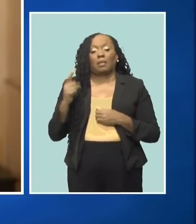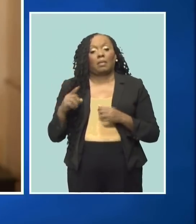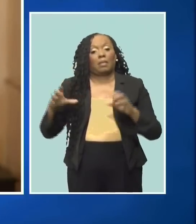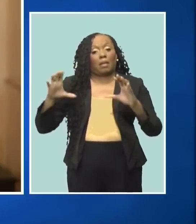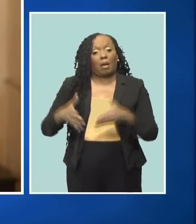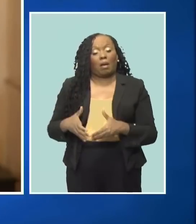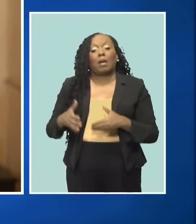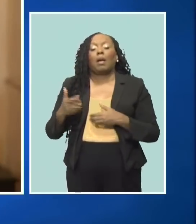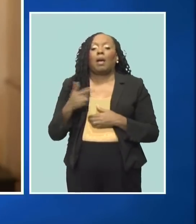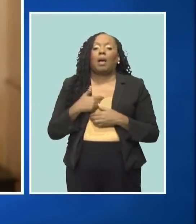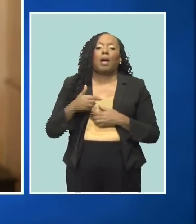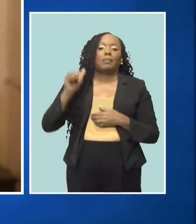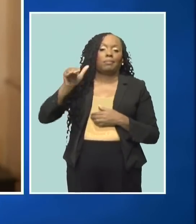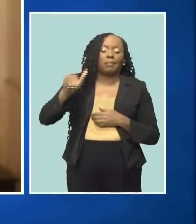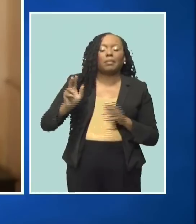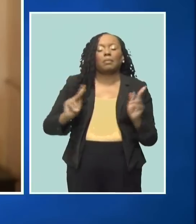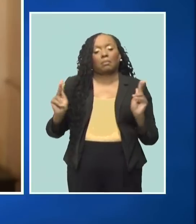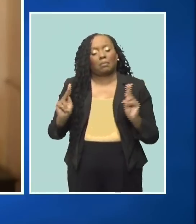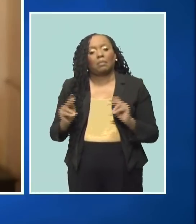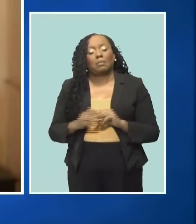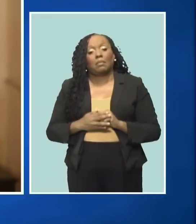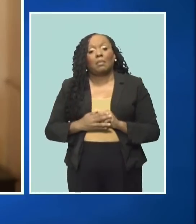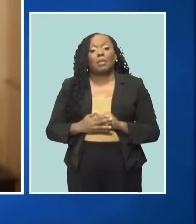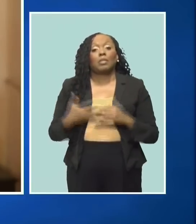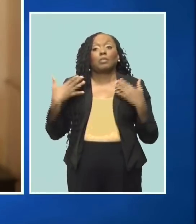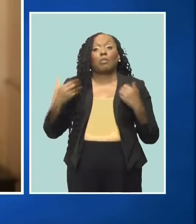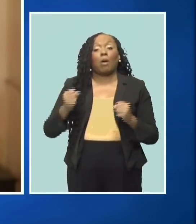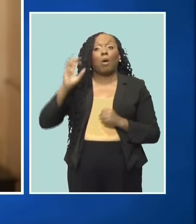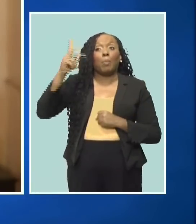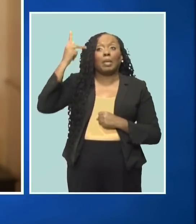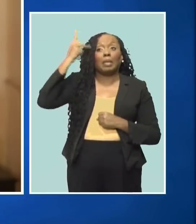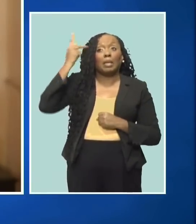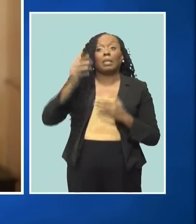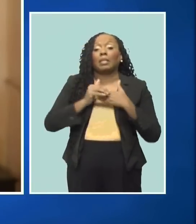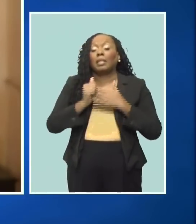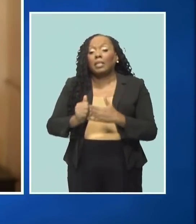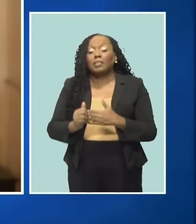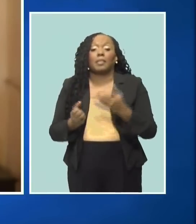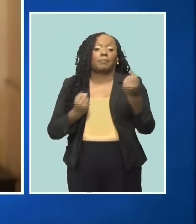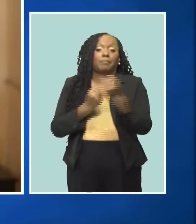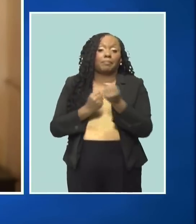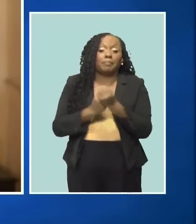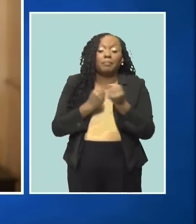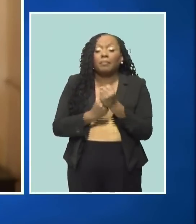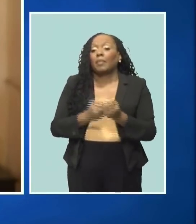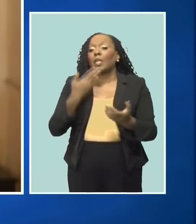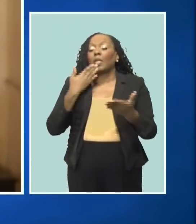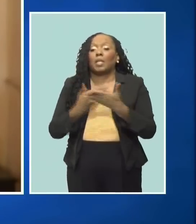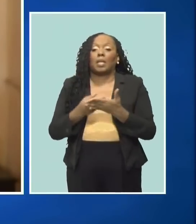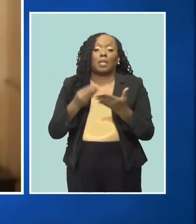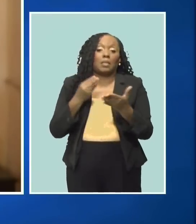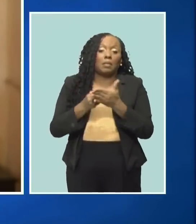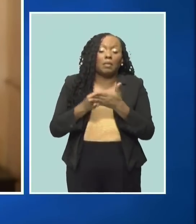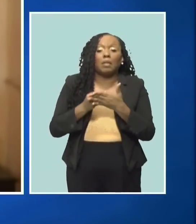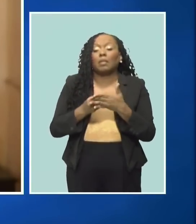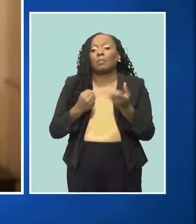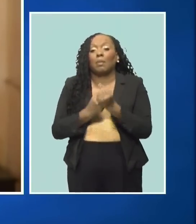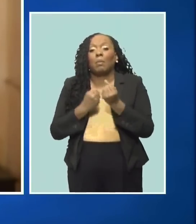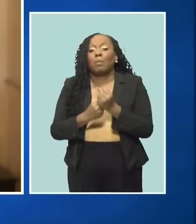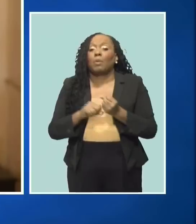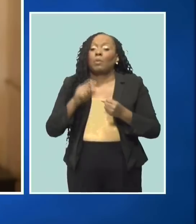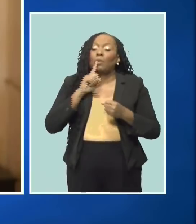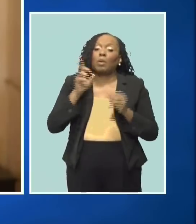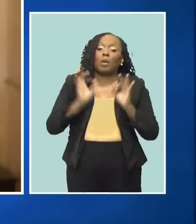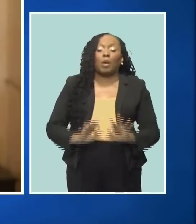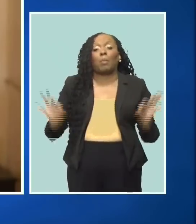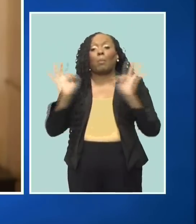I remind everyone that strong political leadership, advocacy, adequate financing and accountability are all